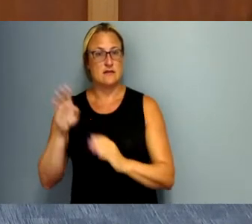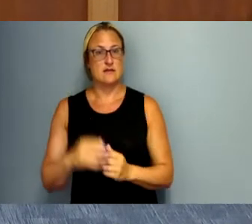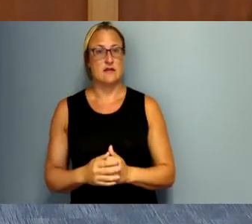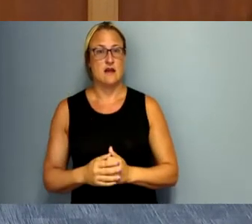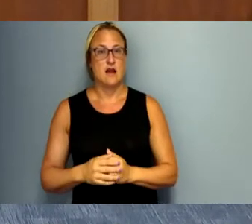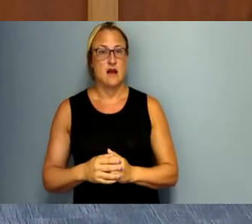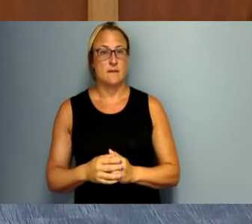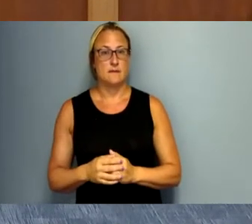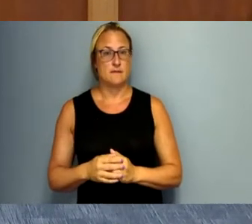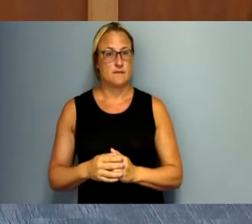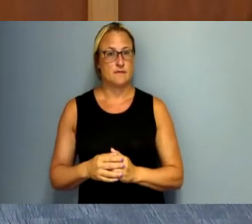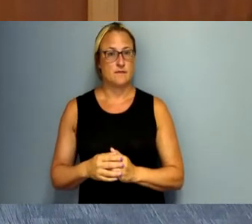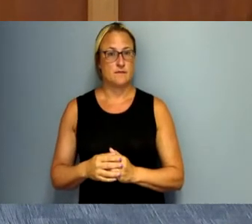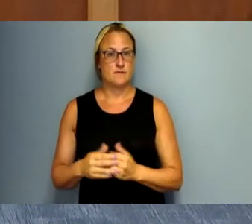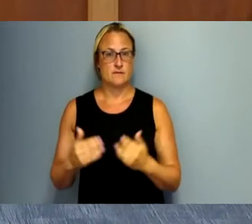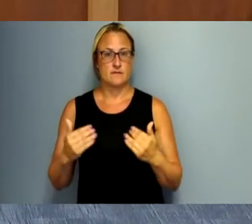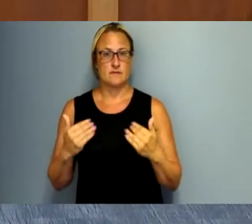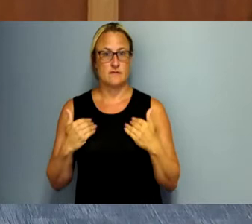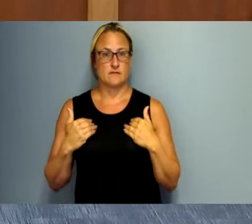If we have...